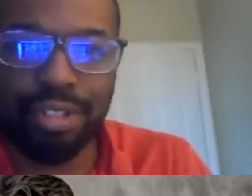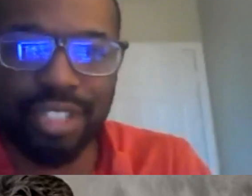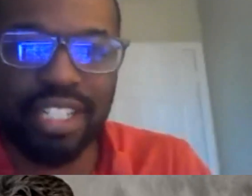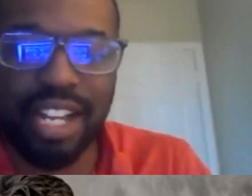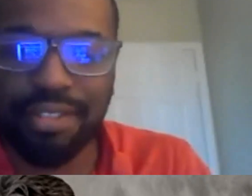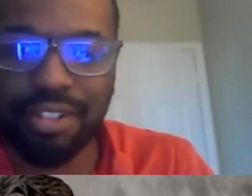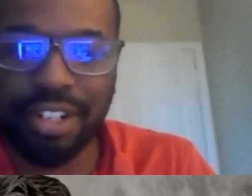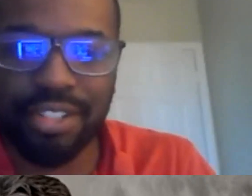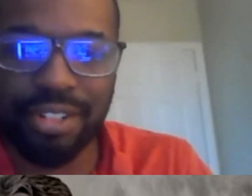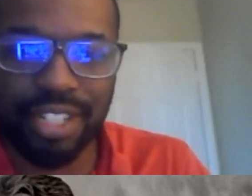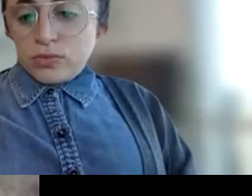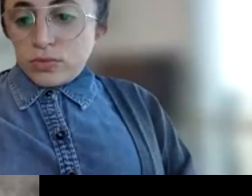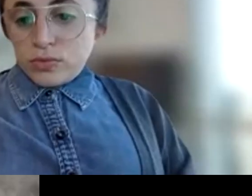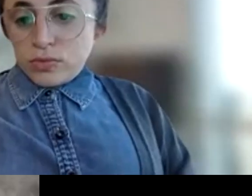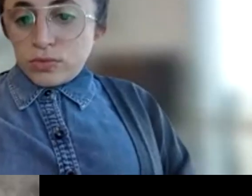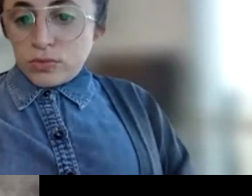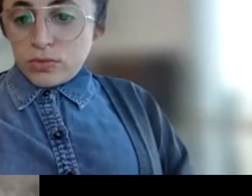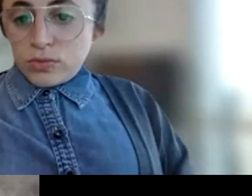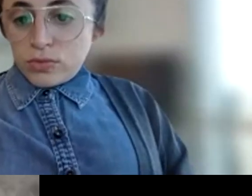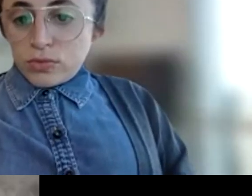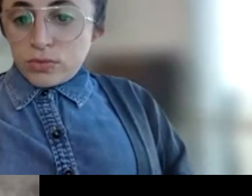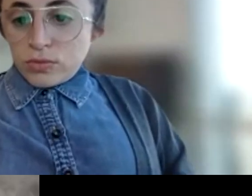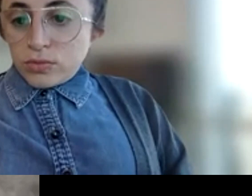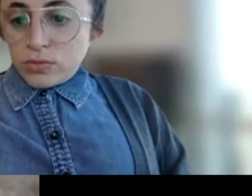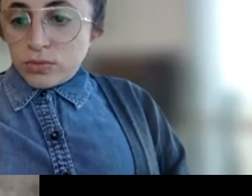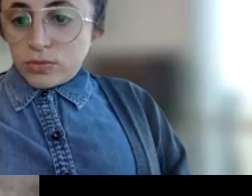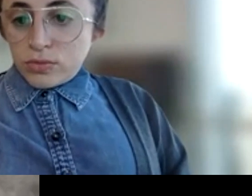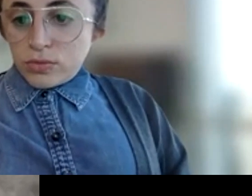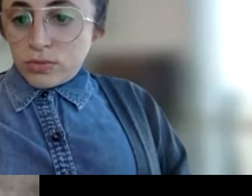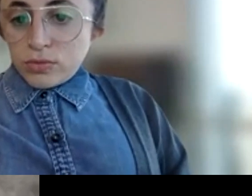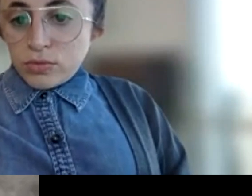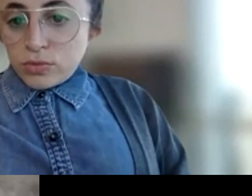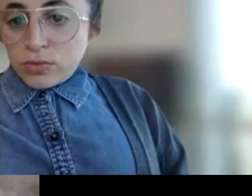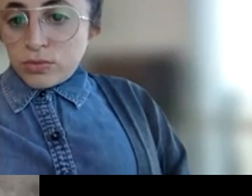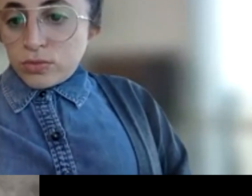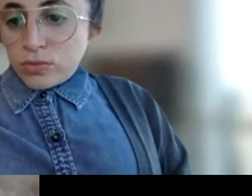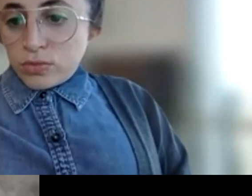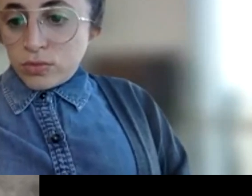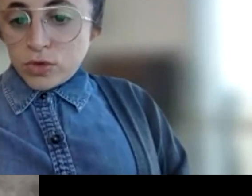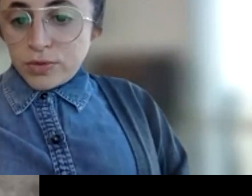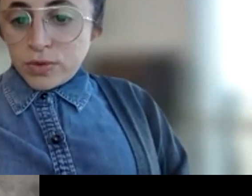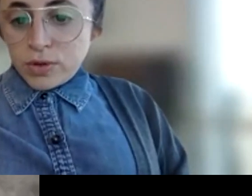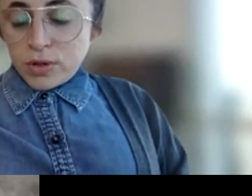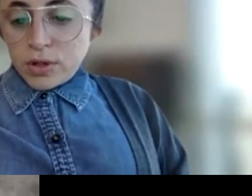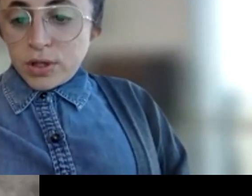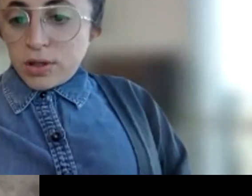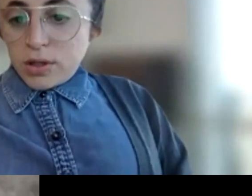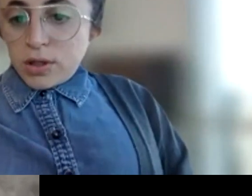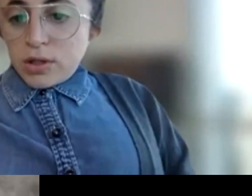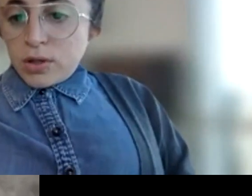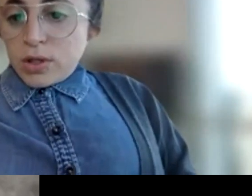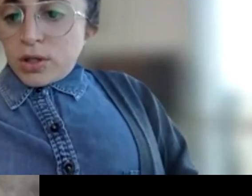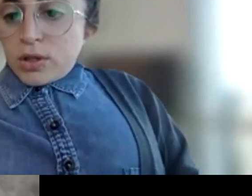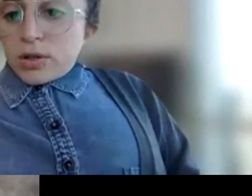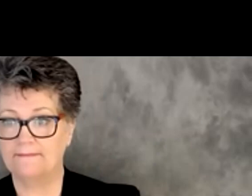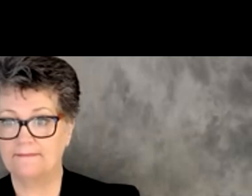Thanks, Gabriel, and thanks, Ali, for answering that. Any other questions? I don't see any other hands raised right now.